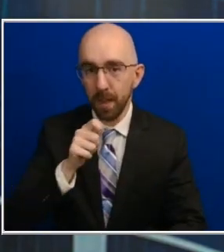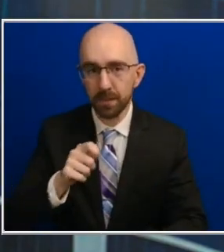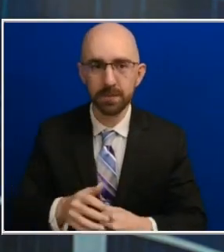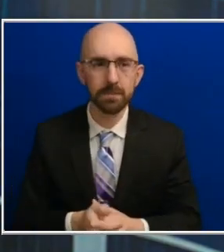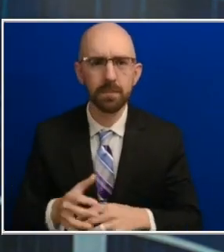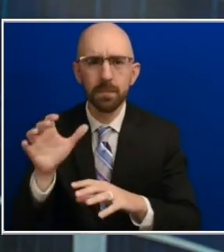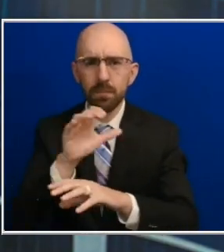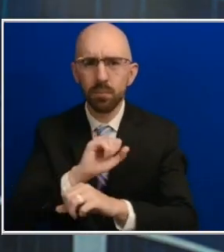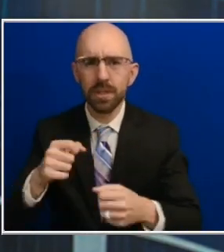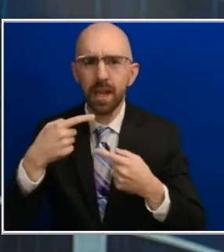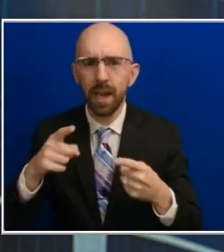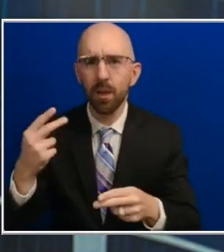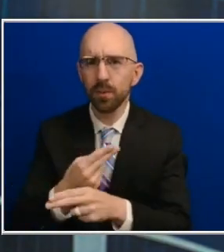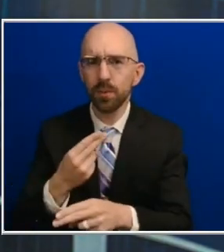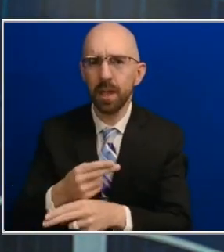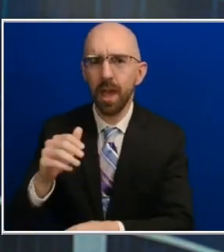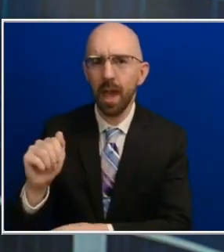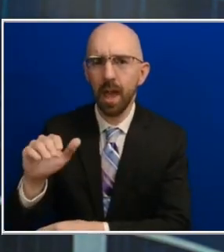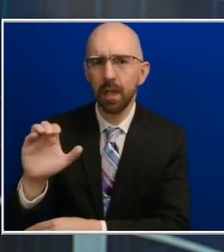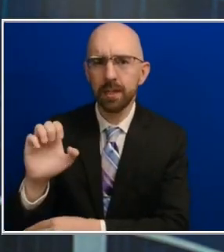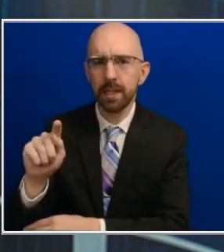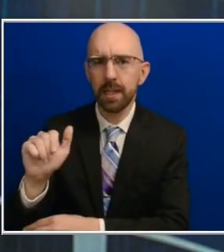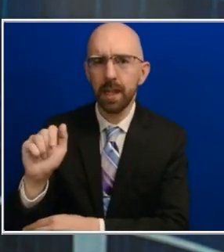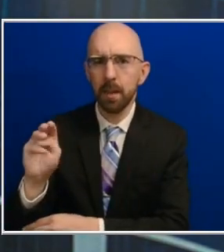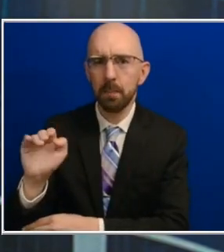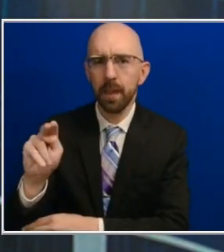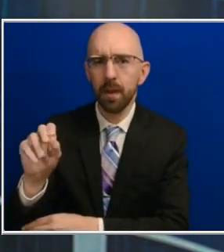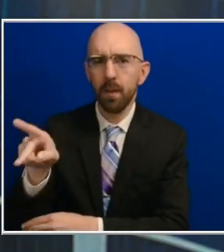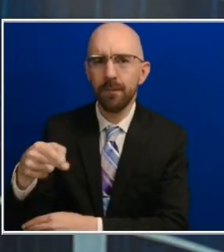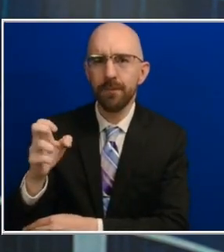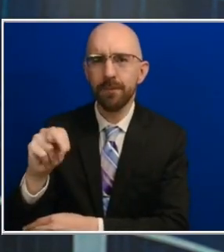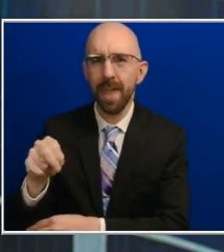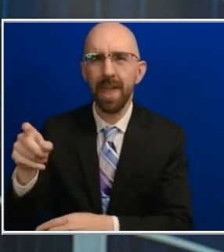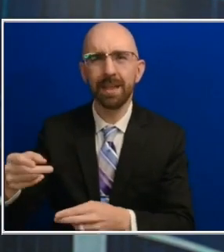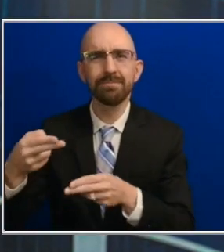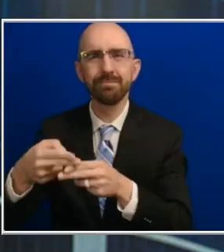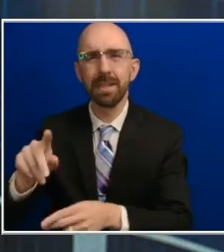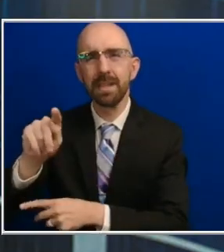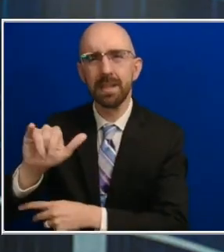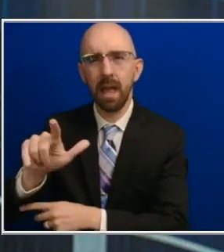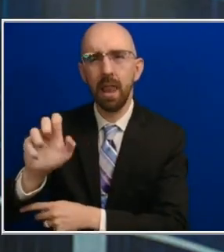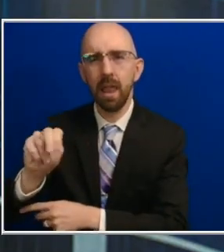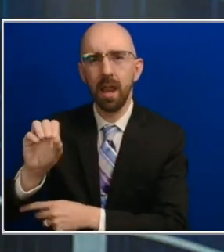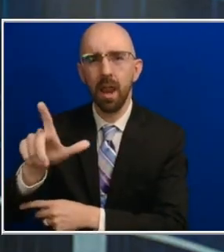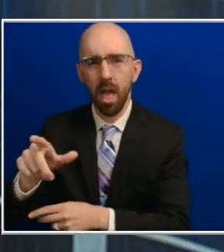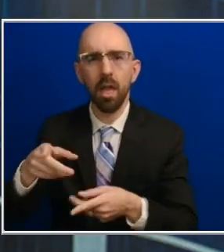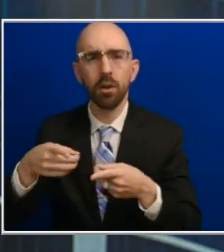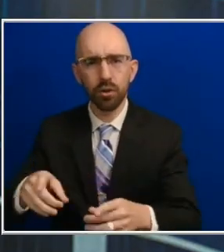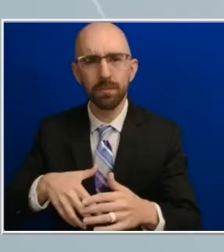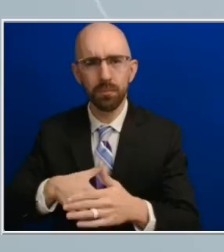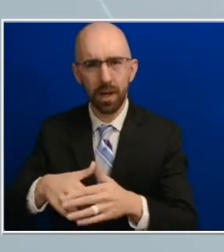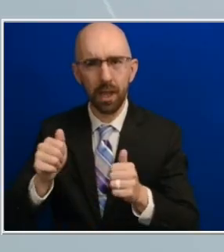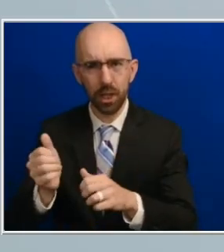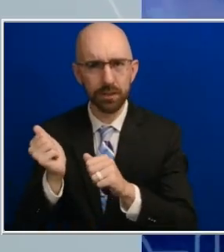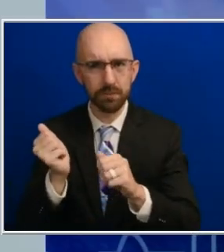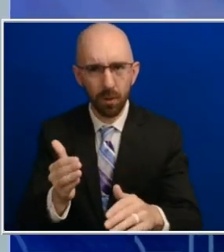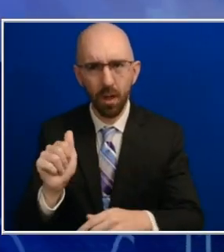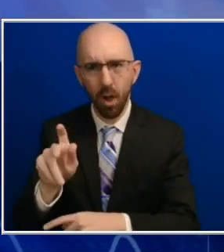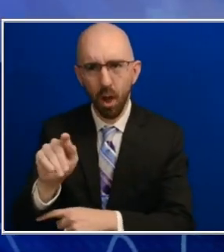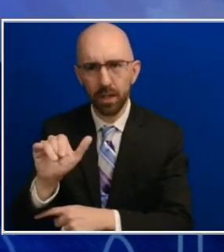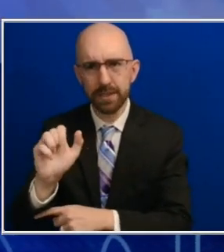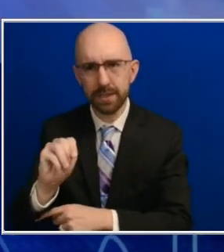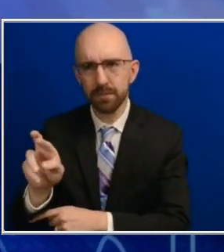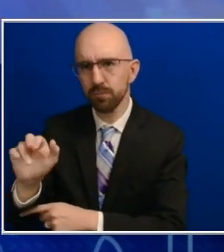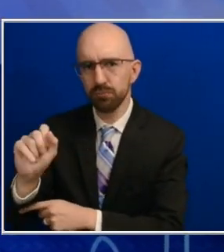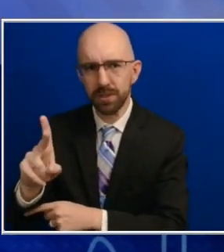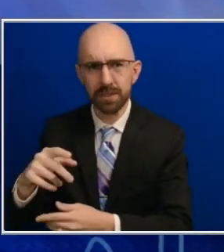president announced using acetaminophen, commonly known by its brand name Tylenol, during pregnancy could contribute to autism risk. To discuss,